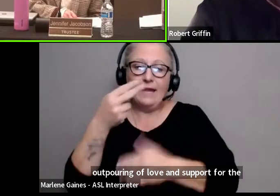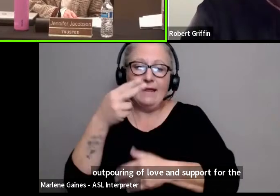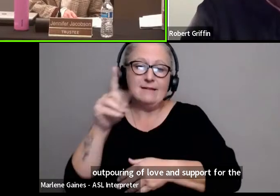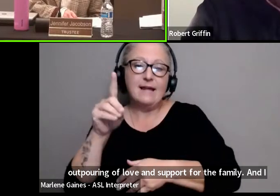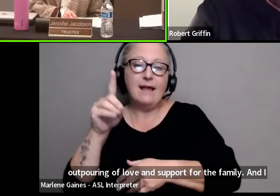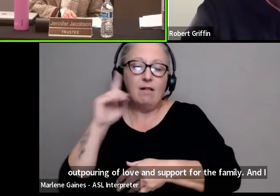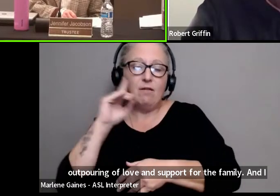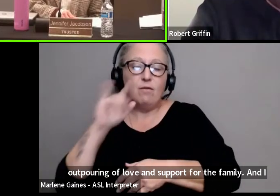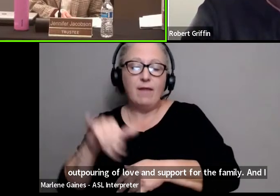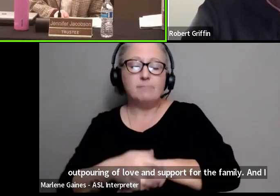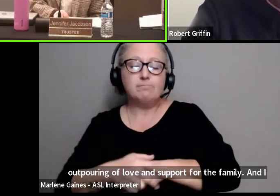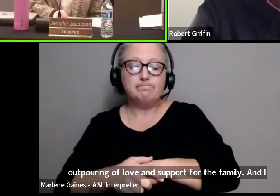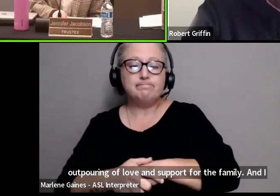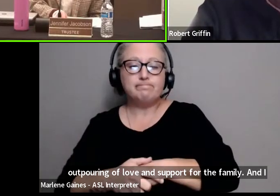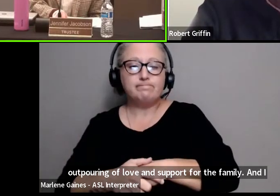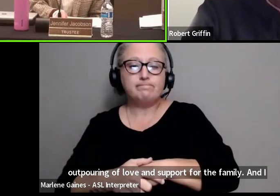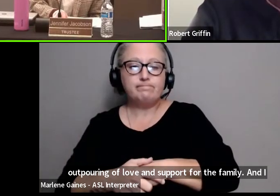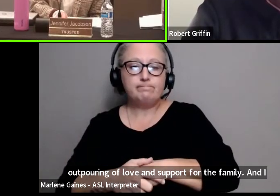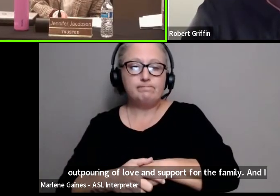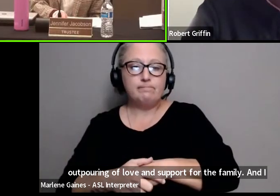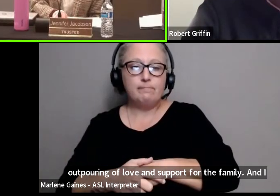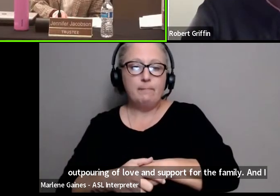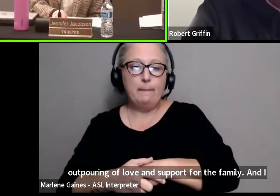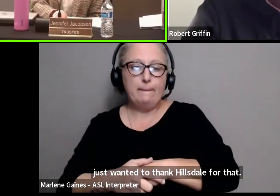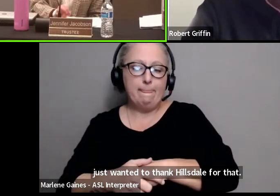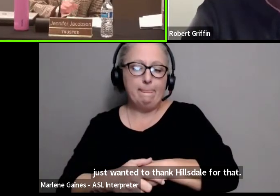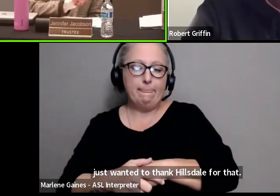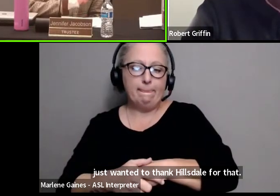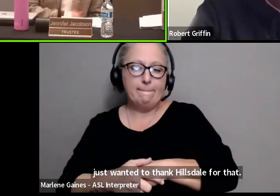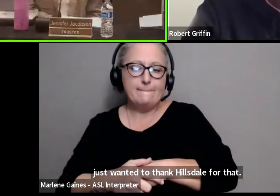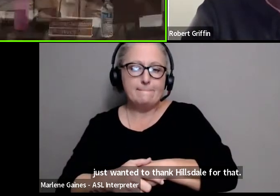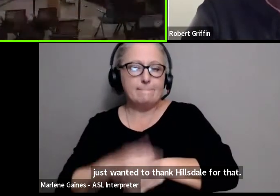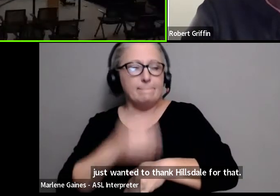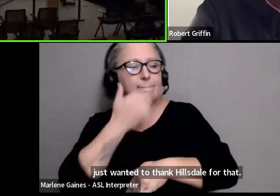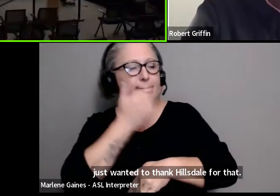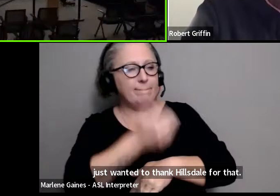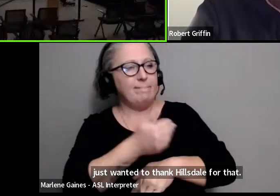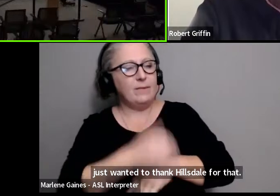that. Yeah. Great, thank you.